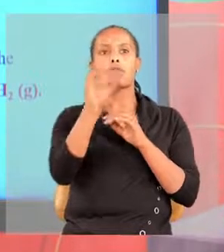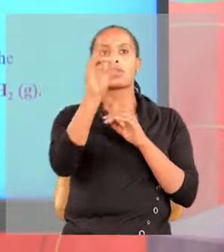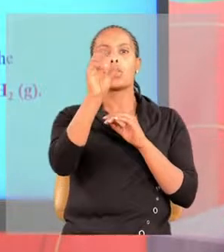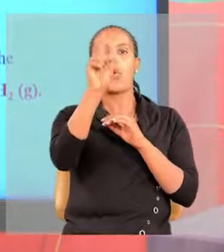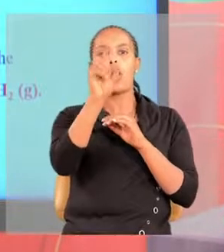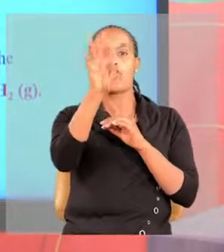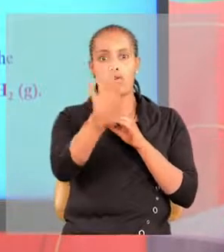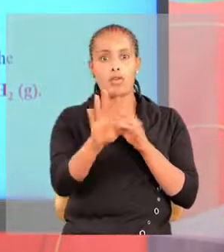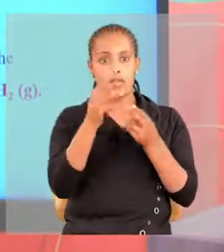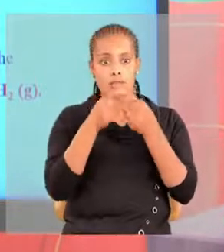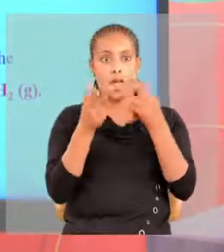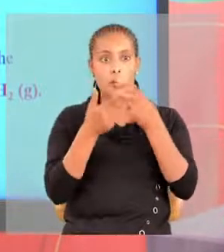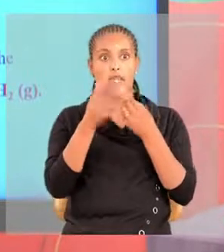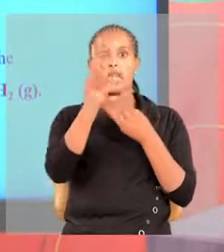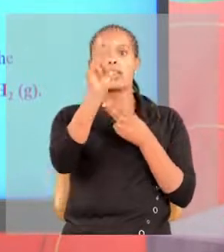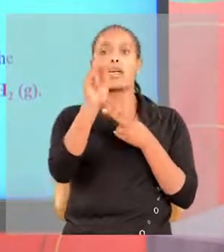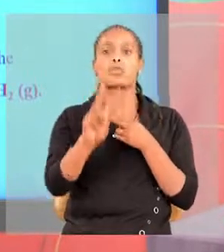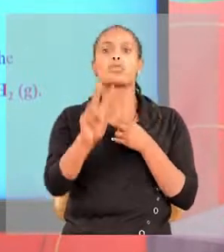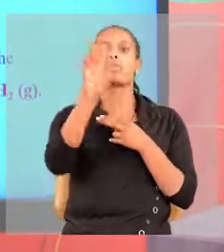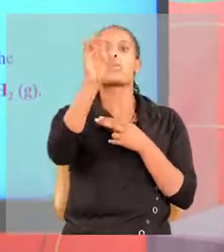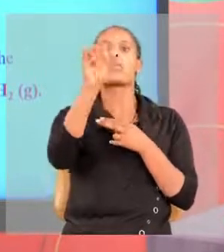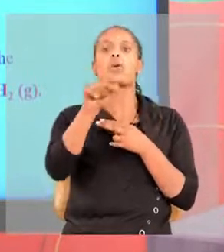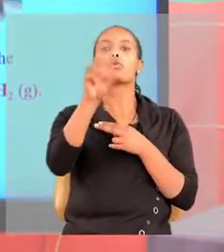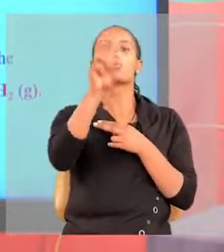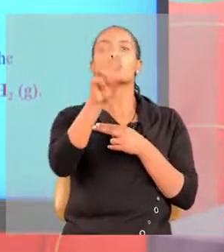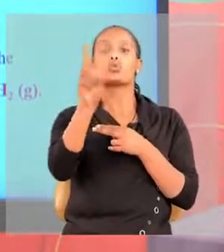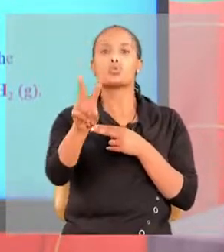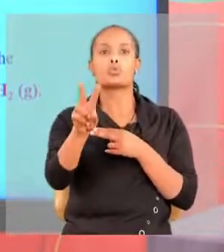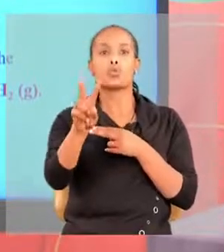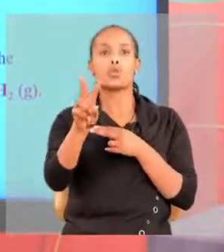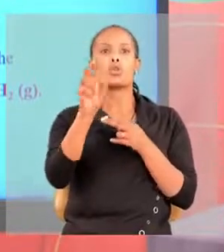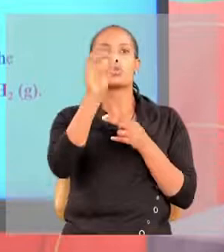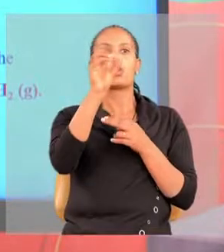0.014 times K2 is 7.2, which is